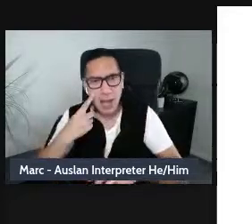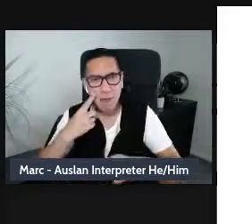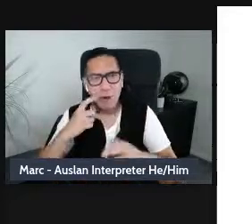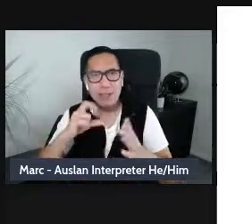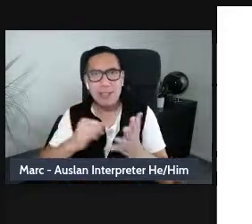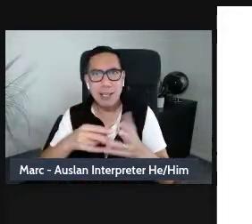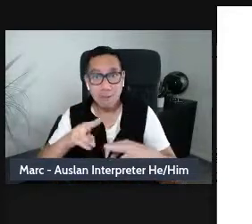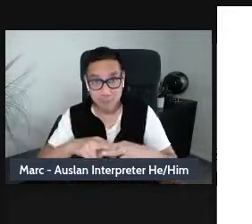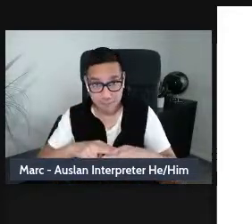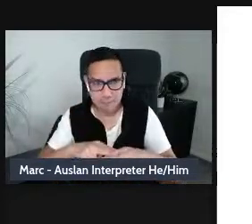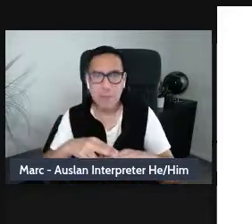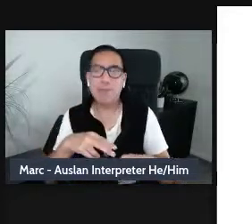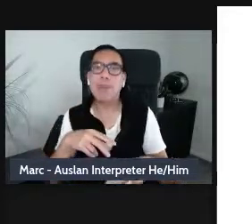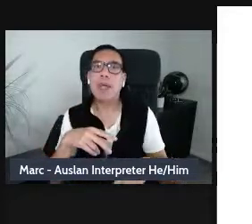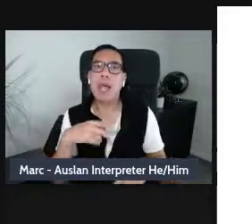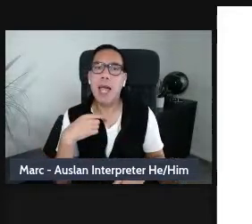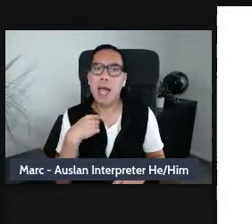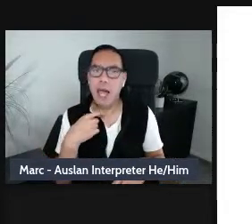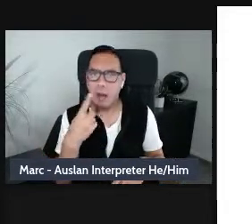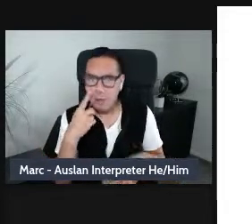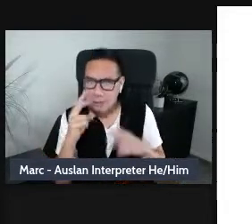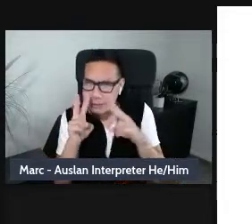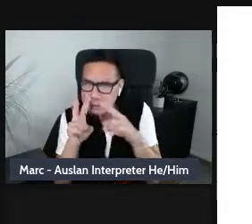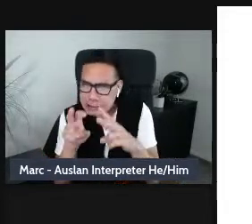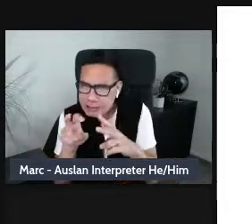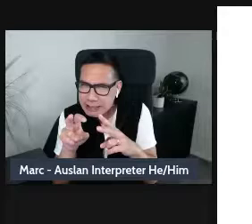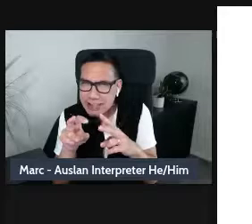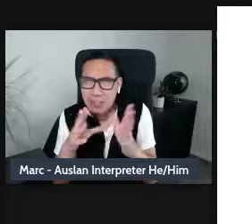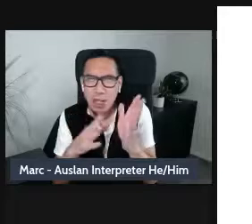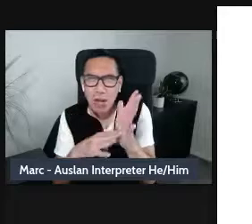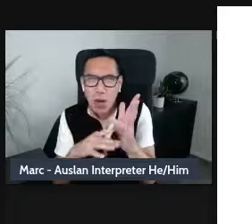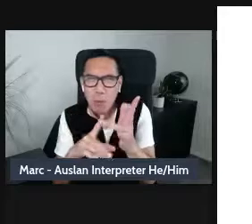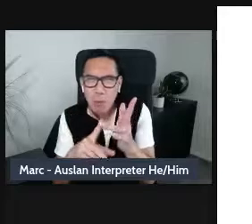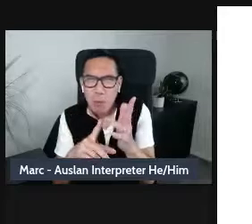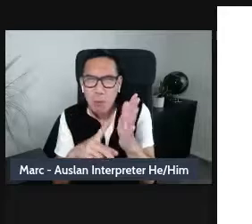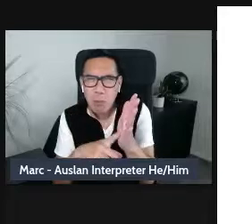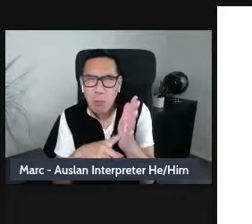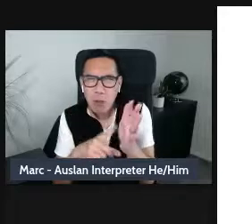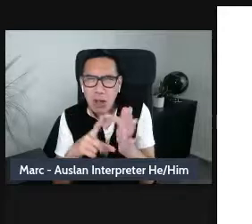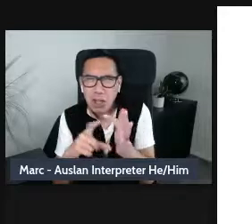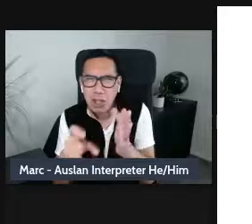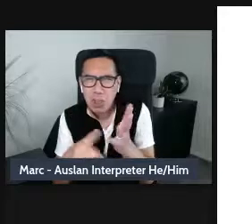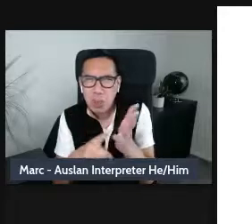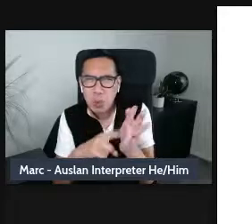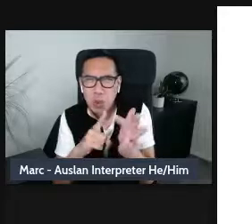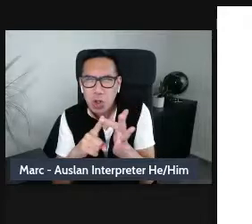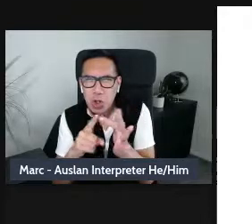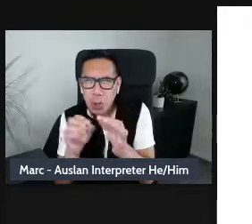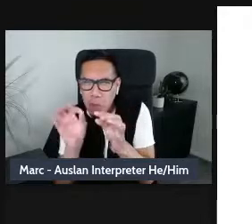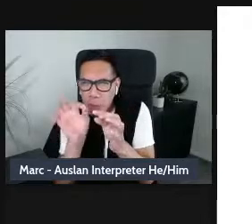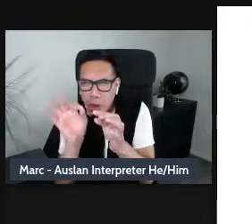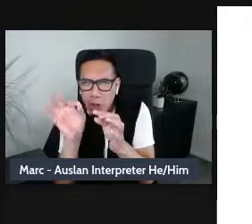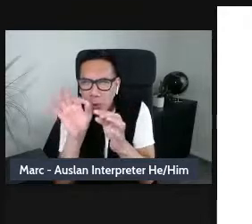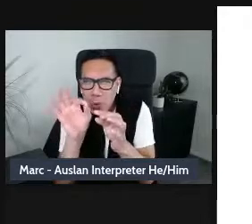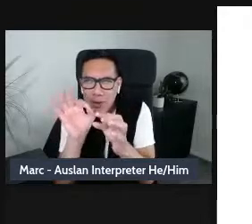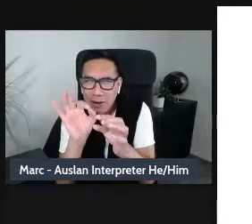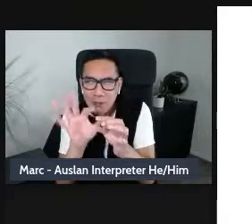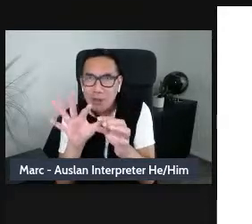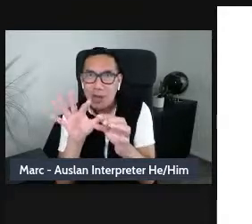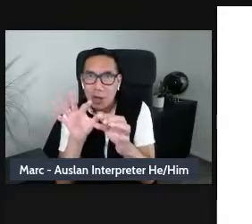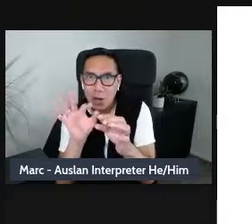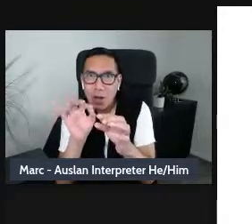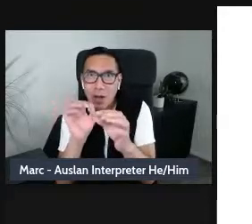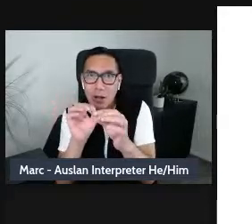and discovered that there's likely a molecule released into this fluid during the stroke that causes the pressure to